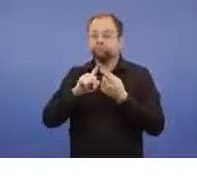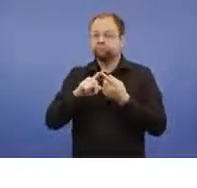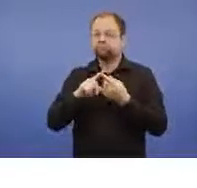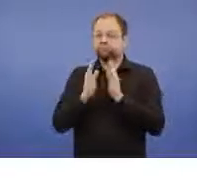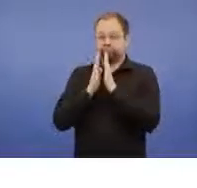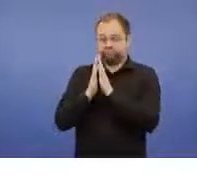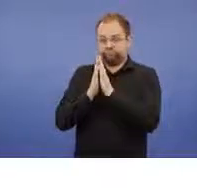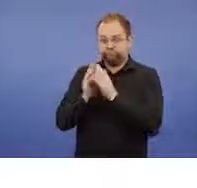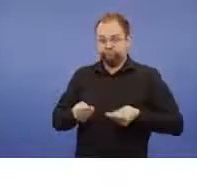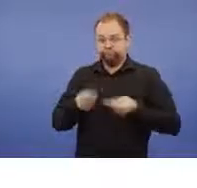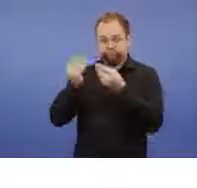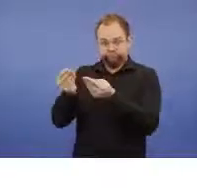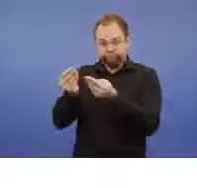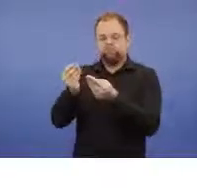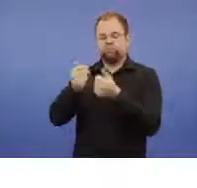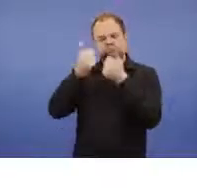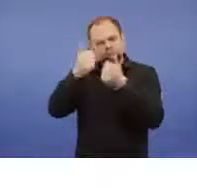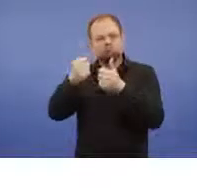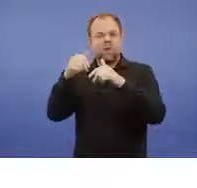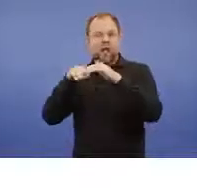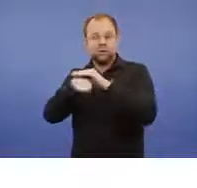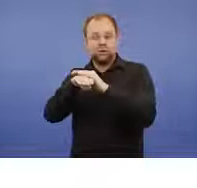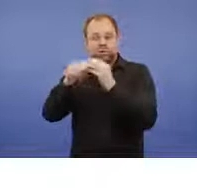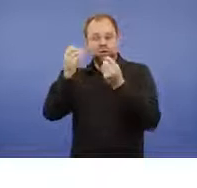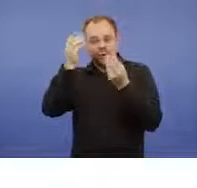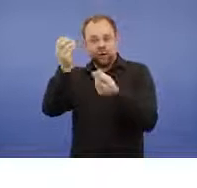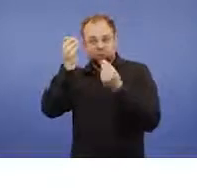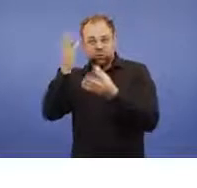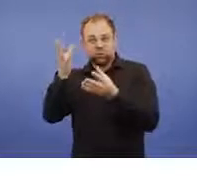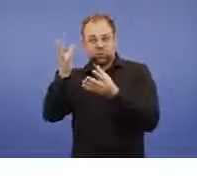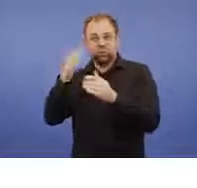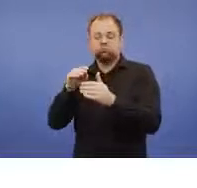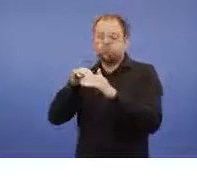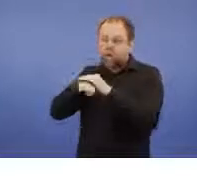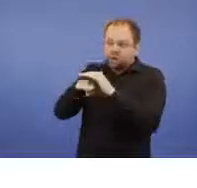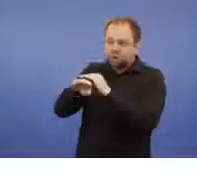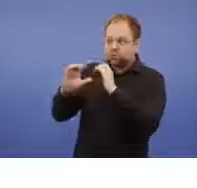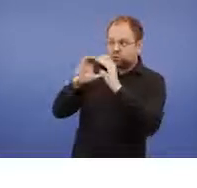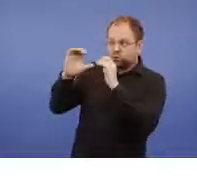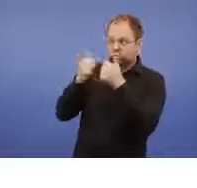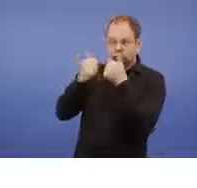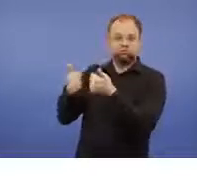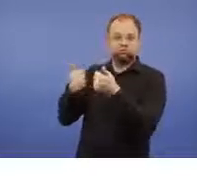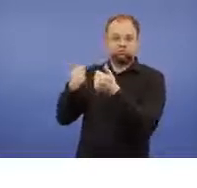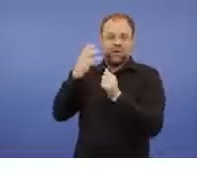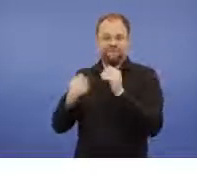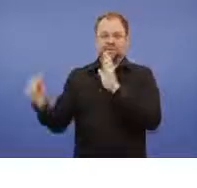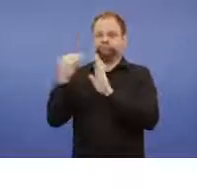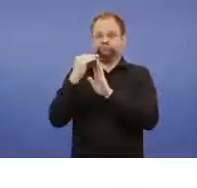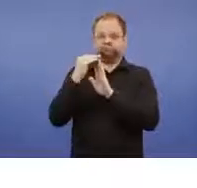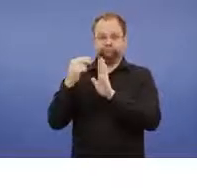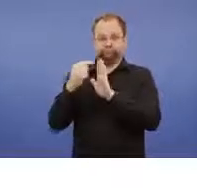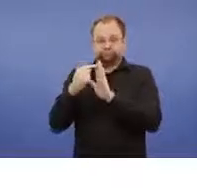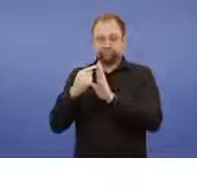cash transfer, provide a diversity of food, especially for persons with disability with high support